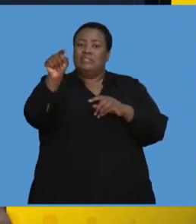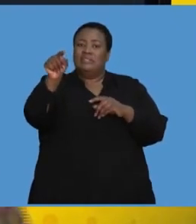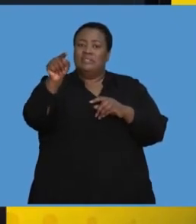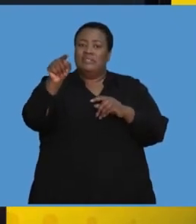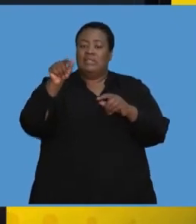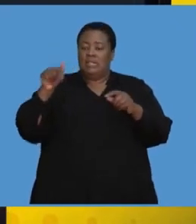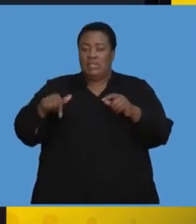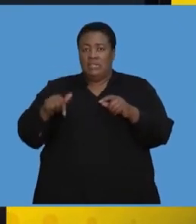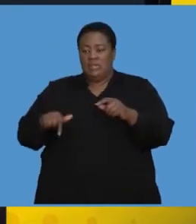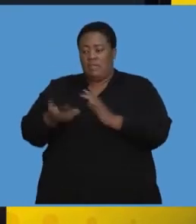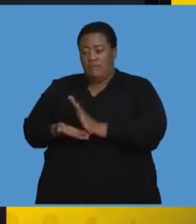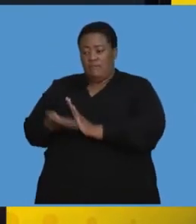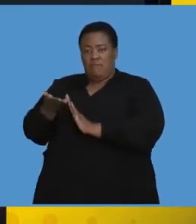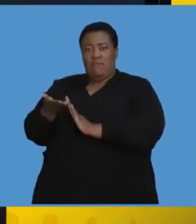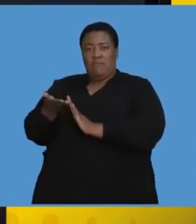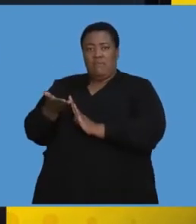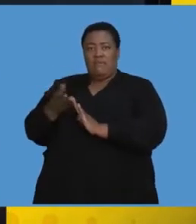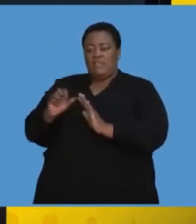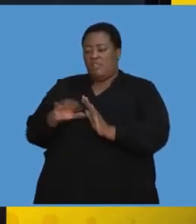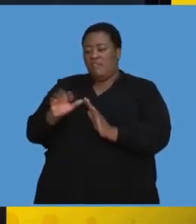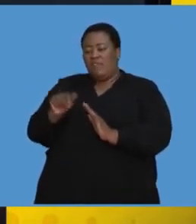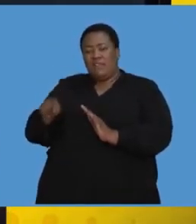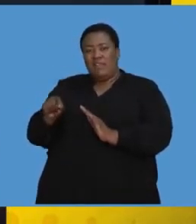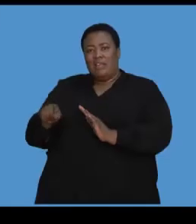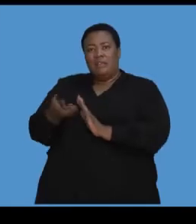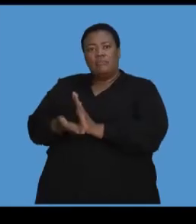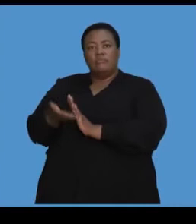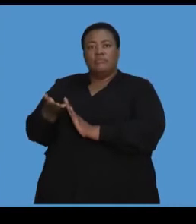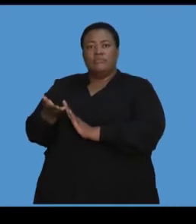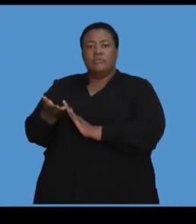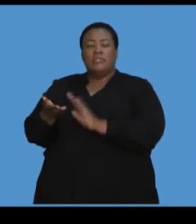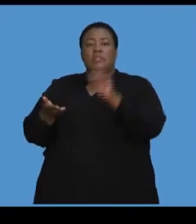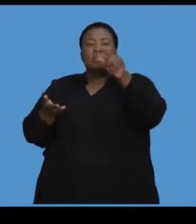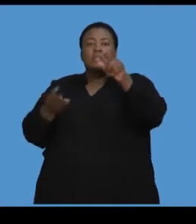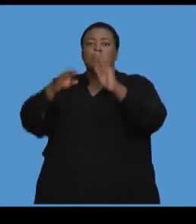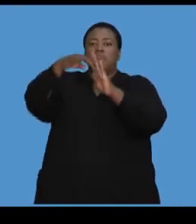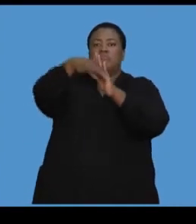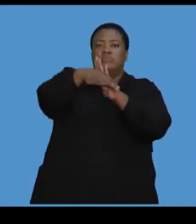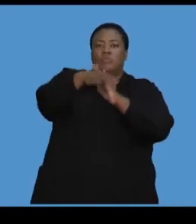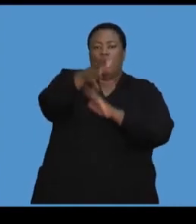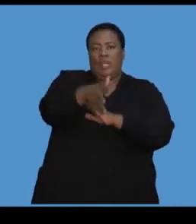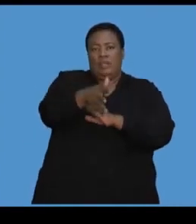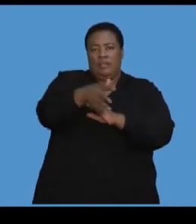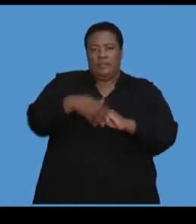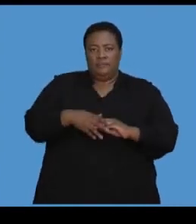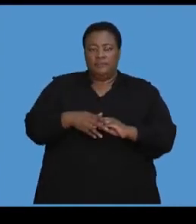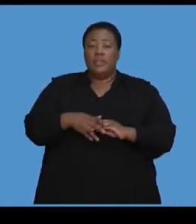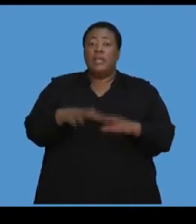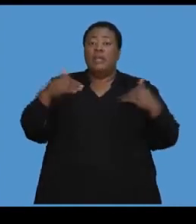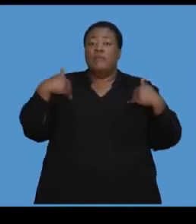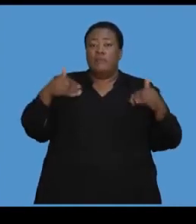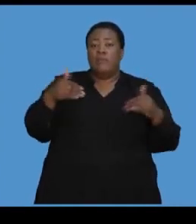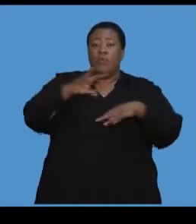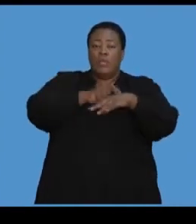it means the other is depreciating there. For example, as you guys can see, right, our yen is depreciating against